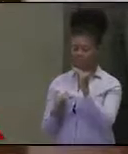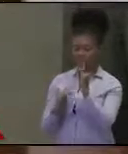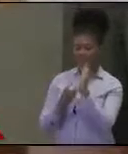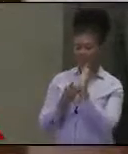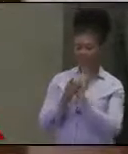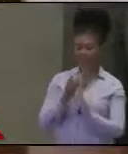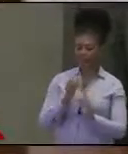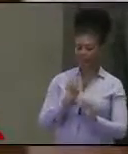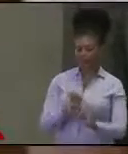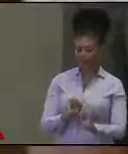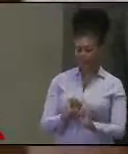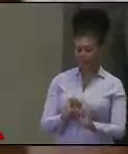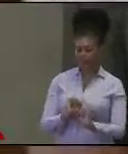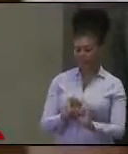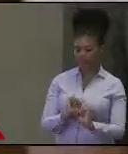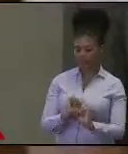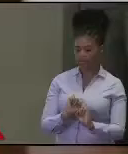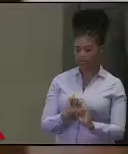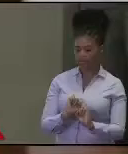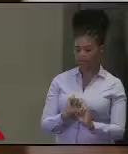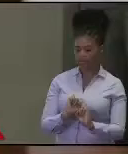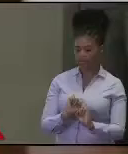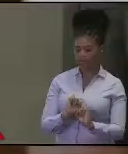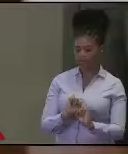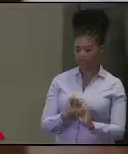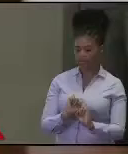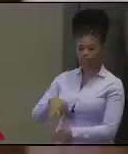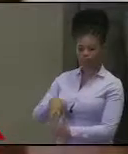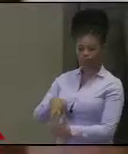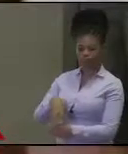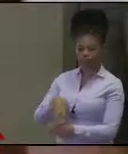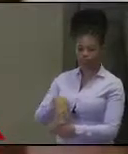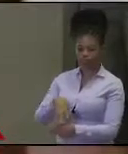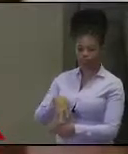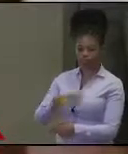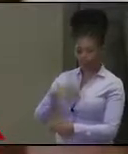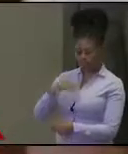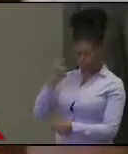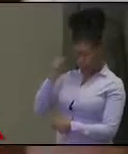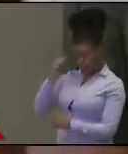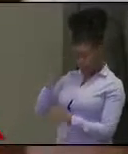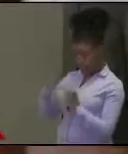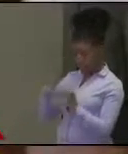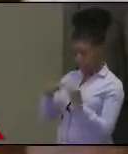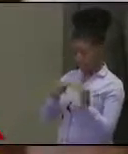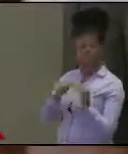of the country as well as the development of the province. Ungacingi ngezindlu.